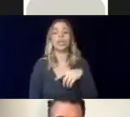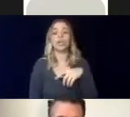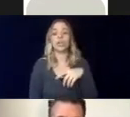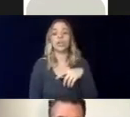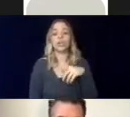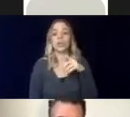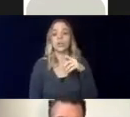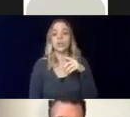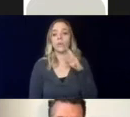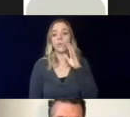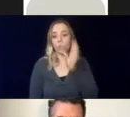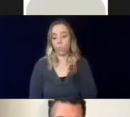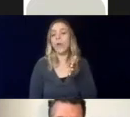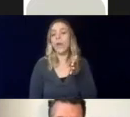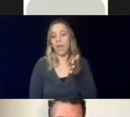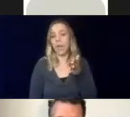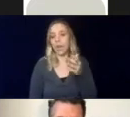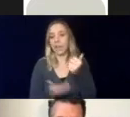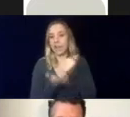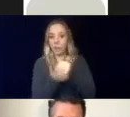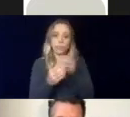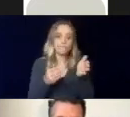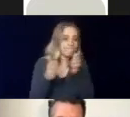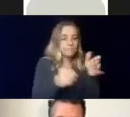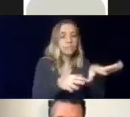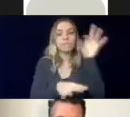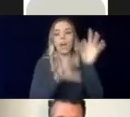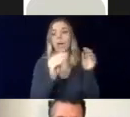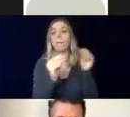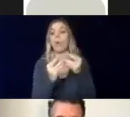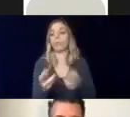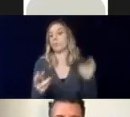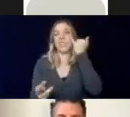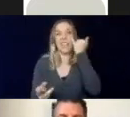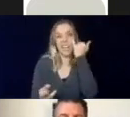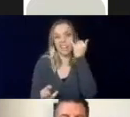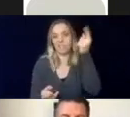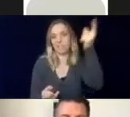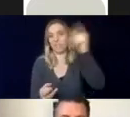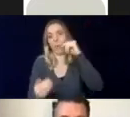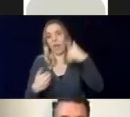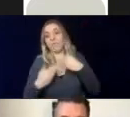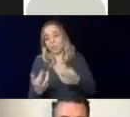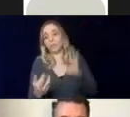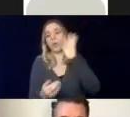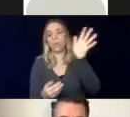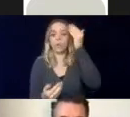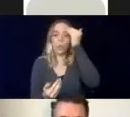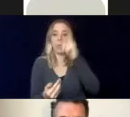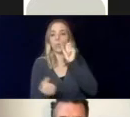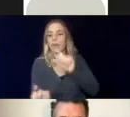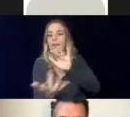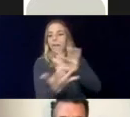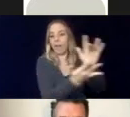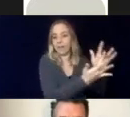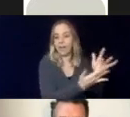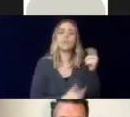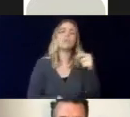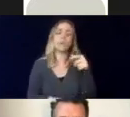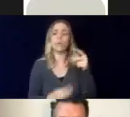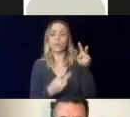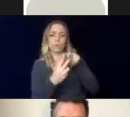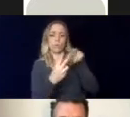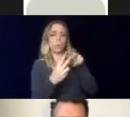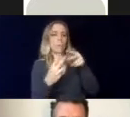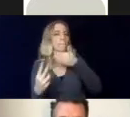look in the right direction on where you can access other resources if they do not have the resources themselves to answer your question. So those would be the two